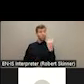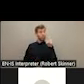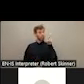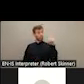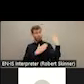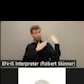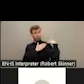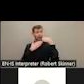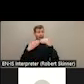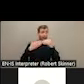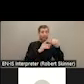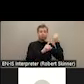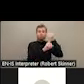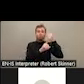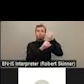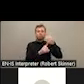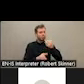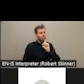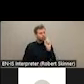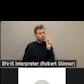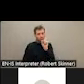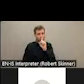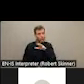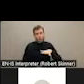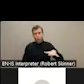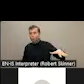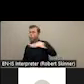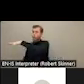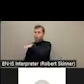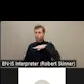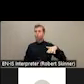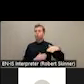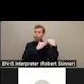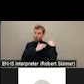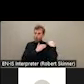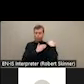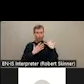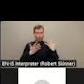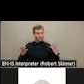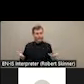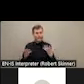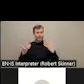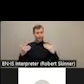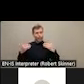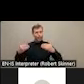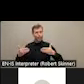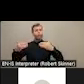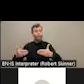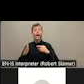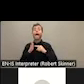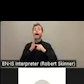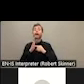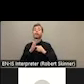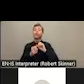An example is the present pandemic and how digital technologies and assistive technologies have and